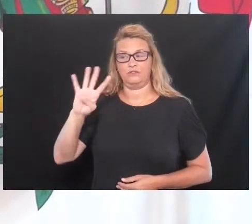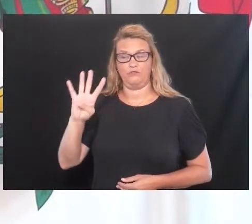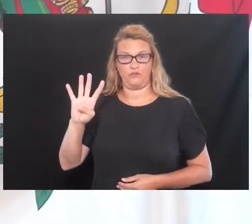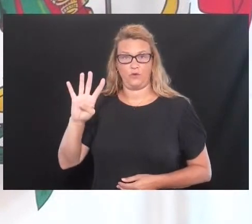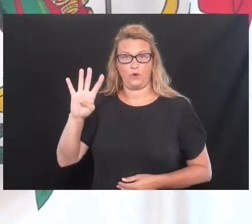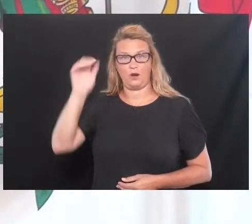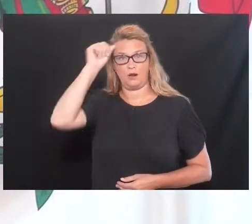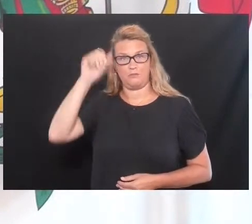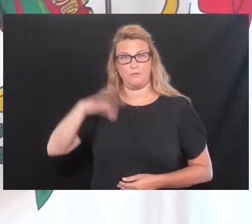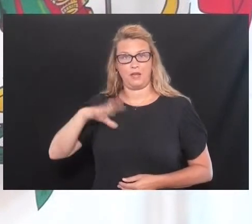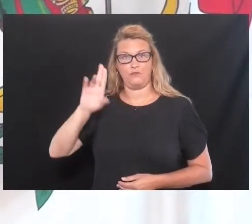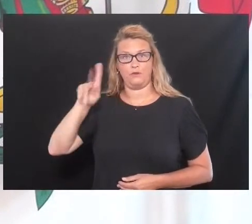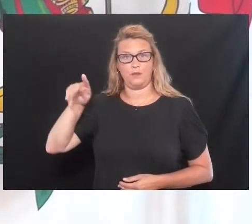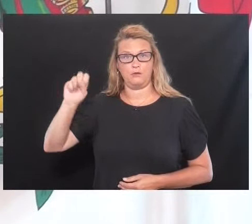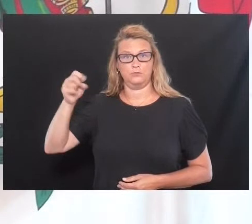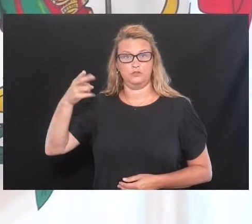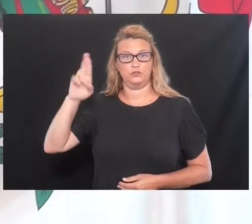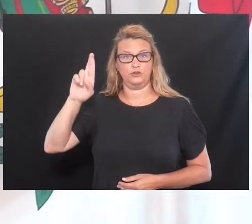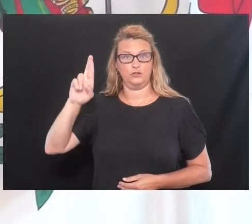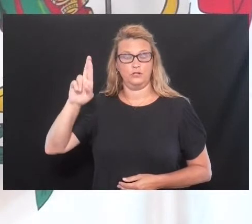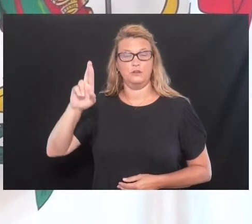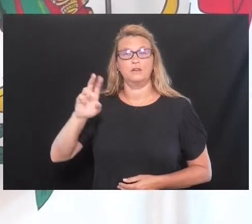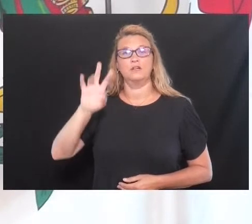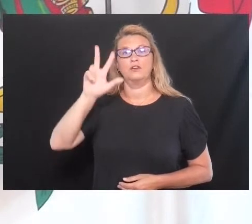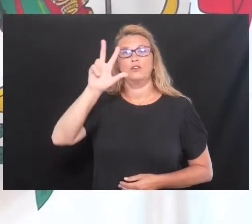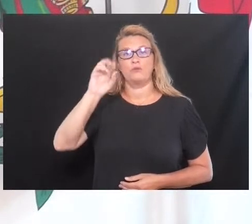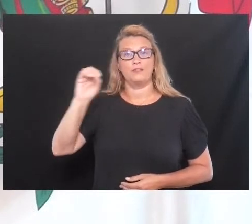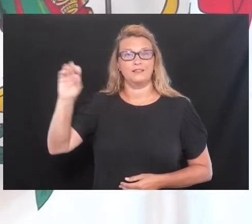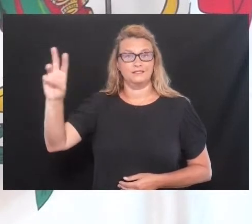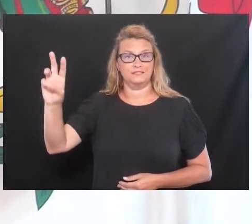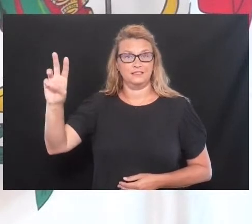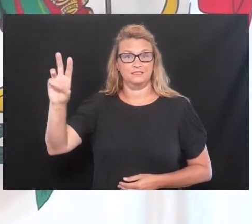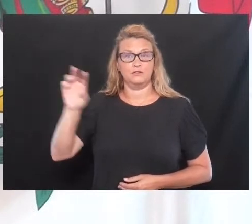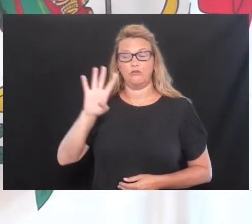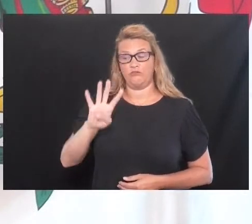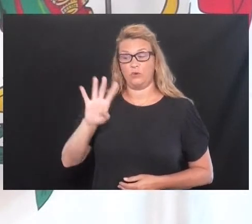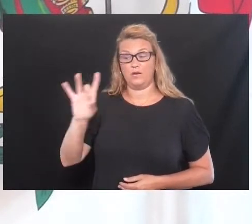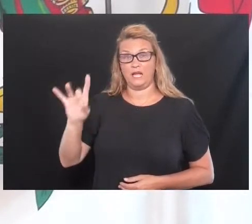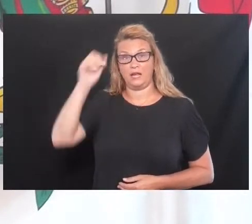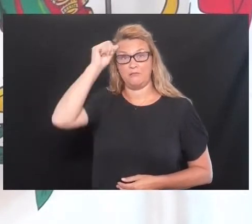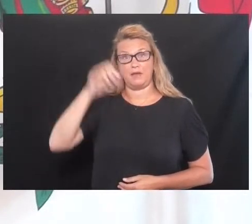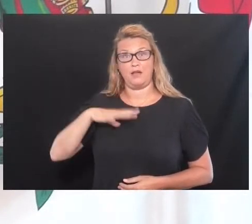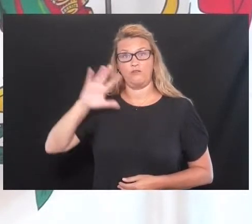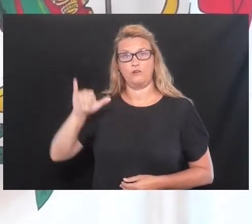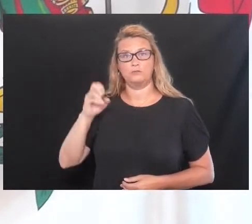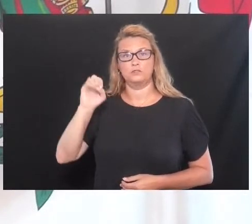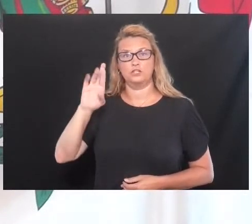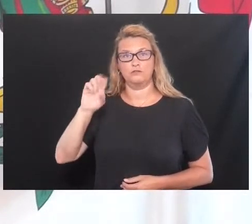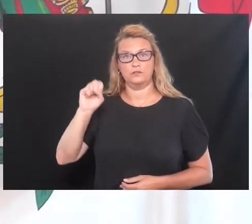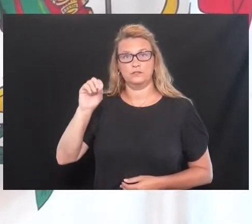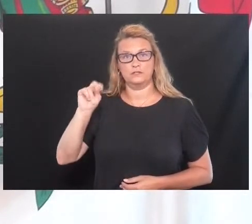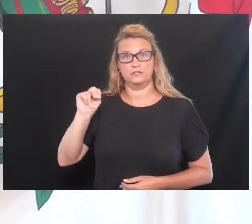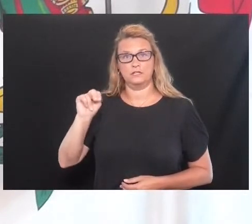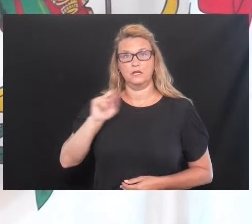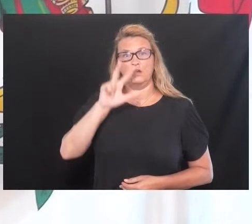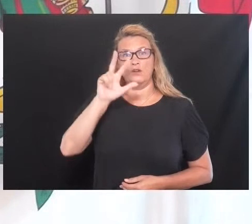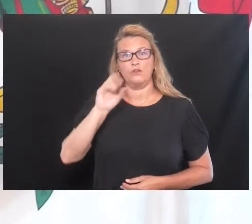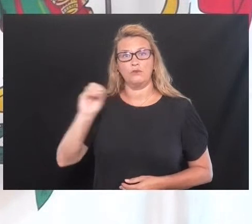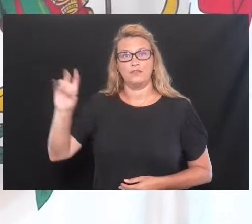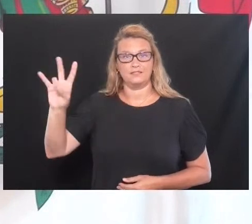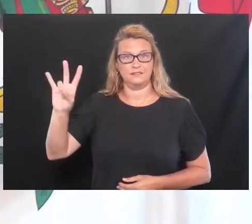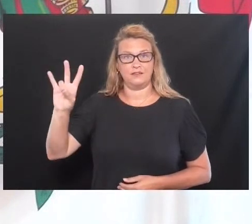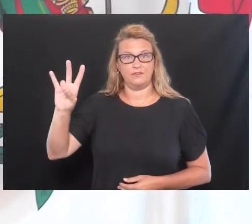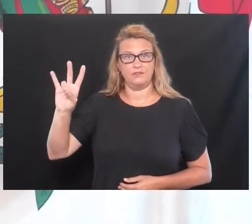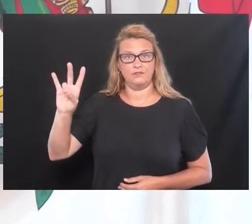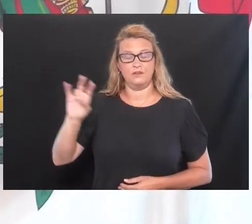from Upshur County. The 3,006th death is a 48-year-old male from Jefferson County. The 3,007th death